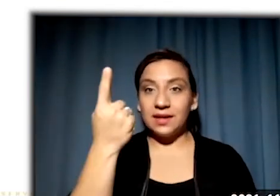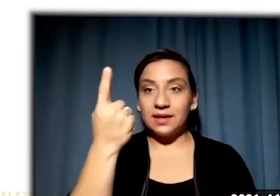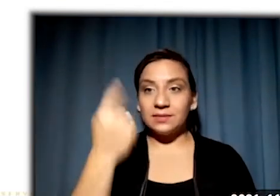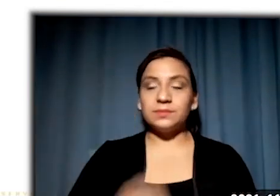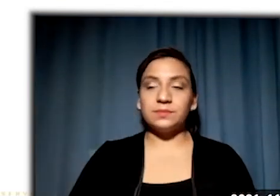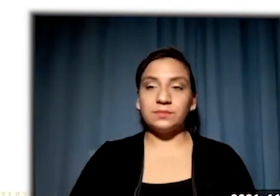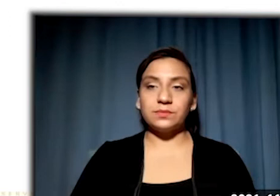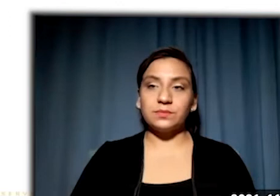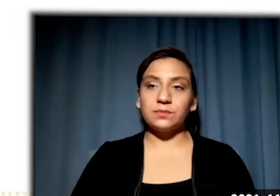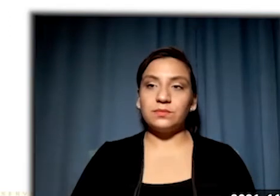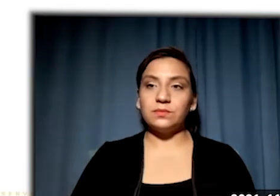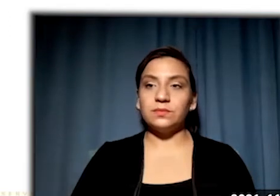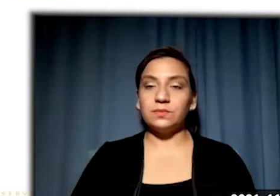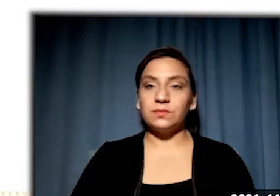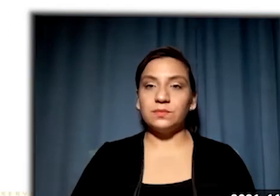Tierra districts,